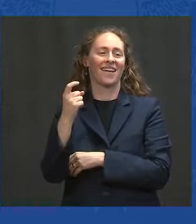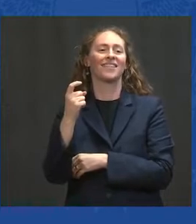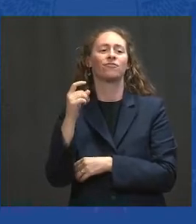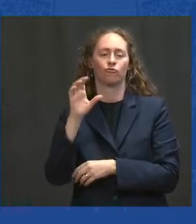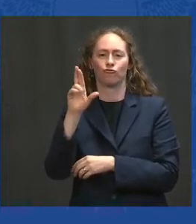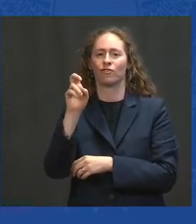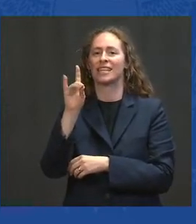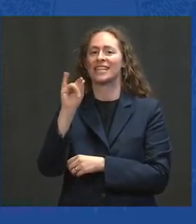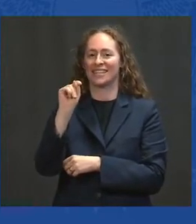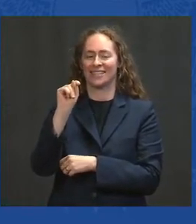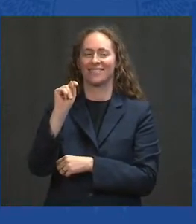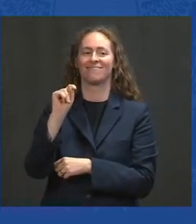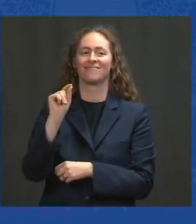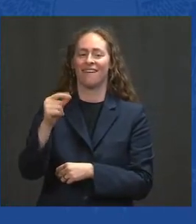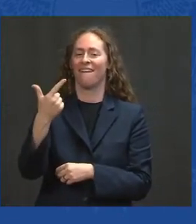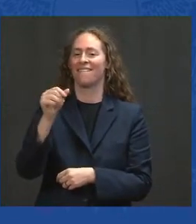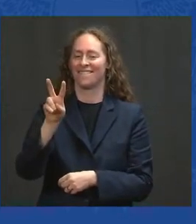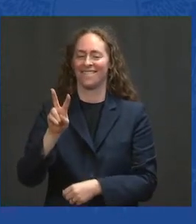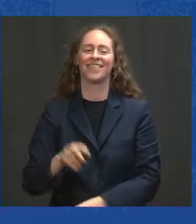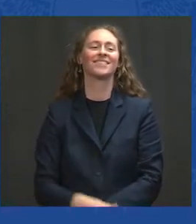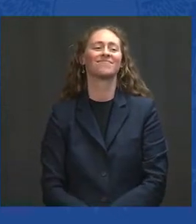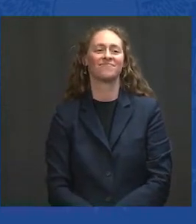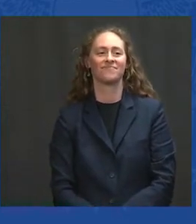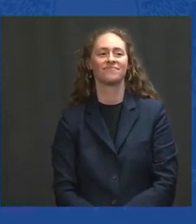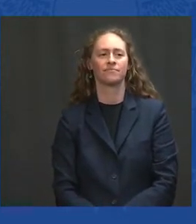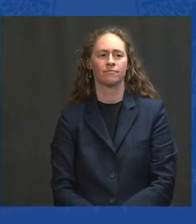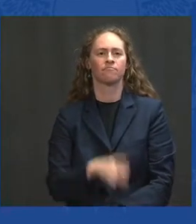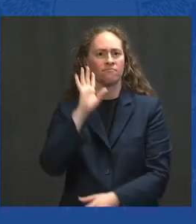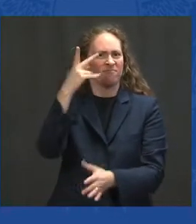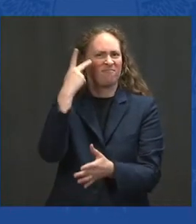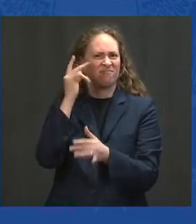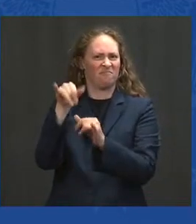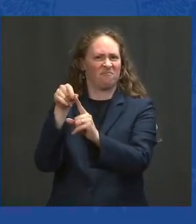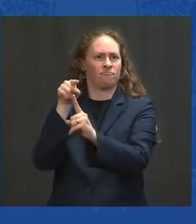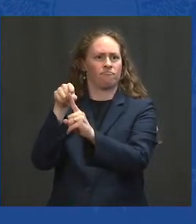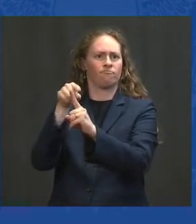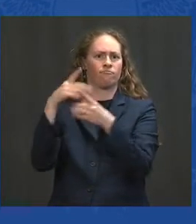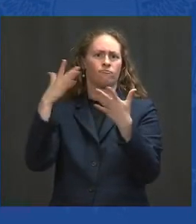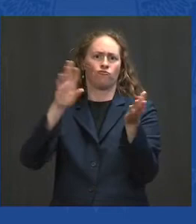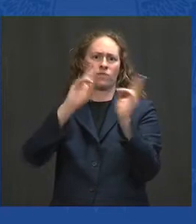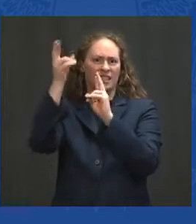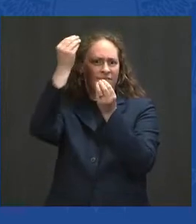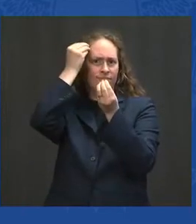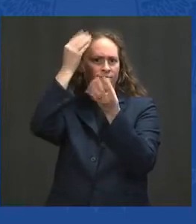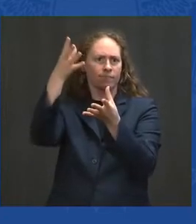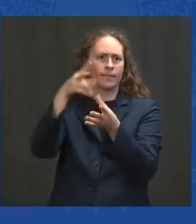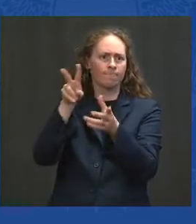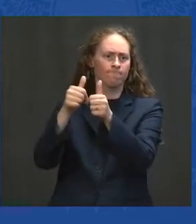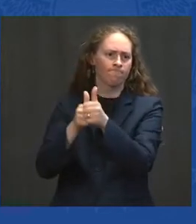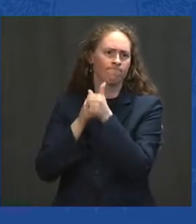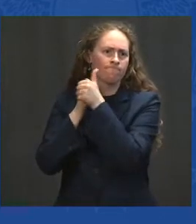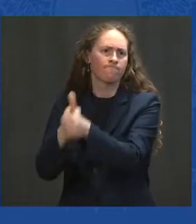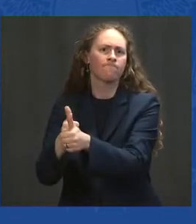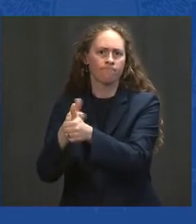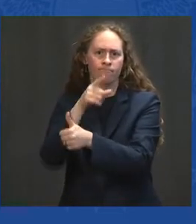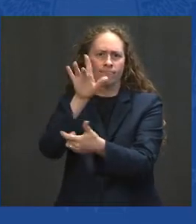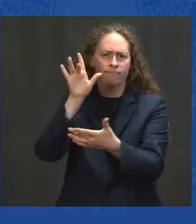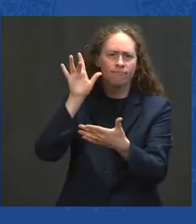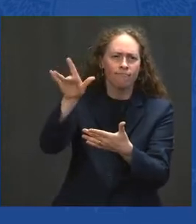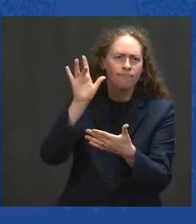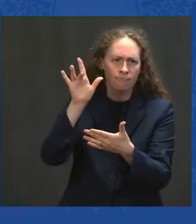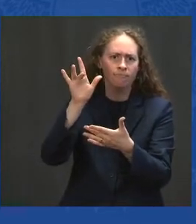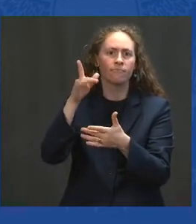childtaxcredit.gov. And they'll give you clear information and a link to help you sign up for the first